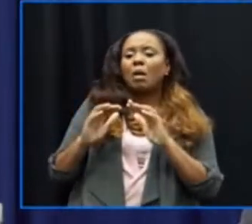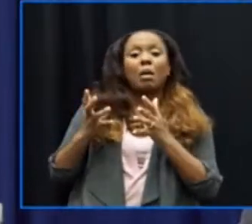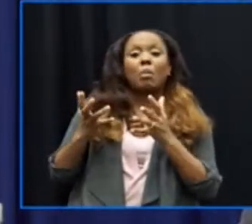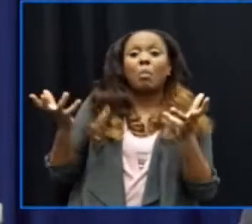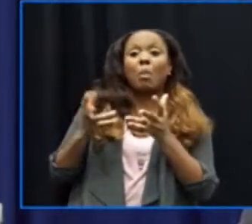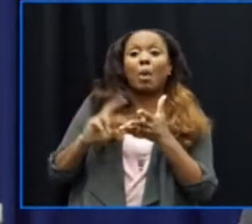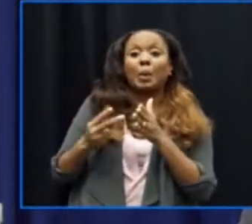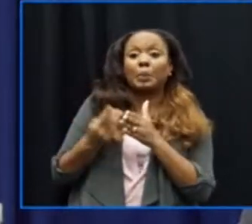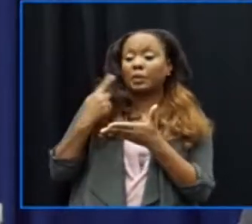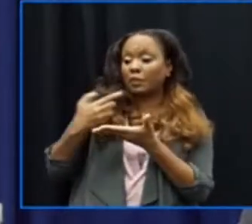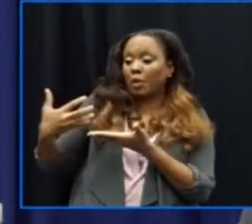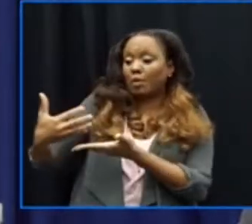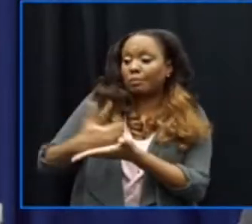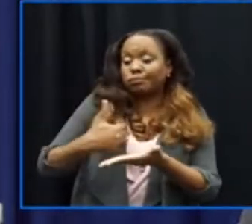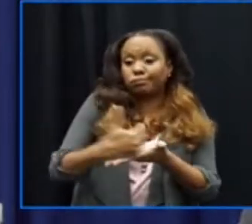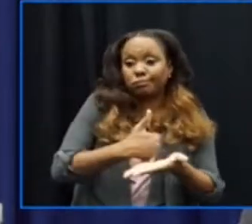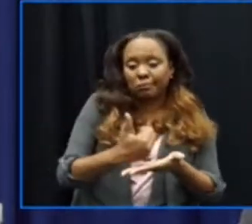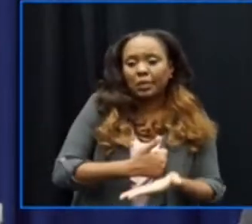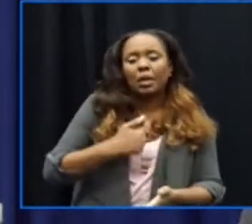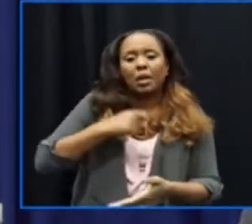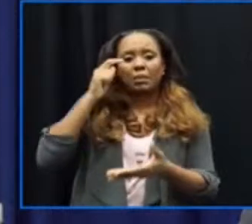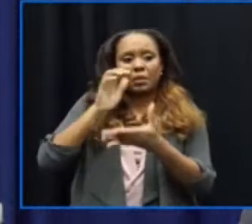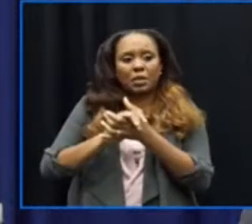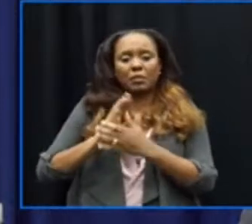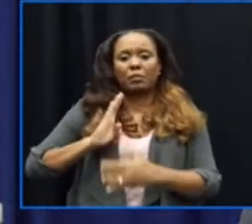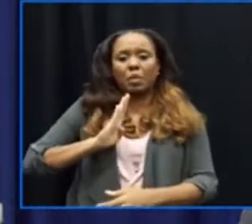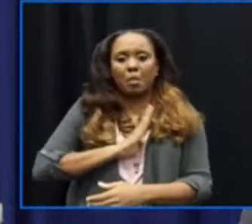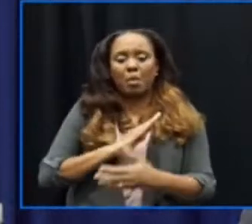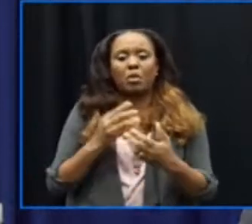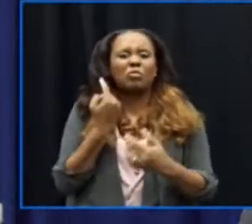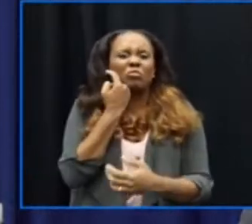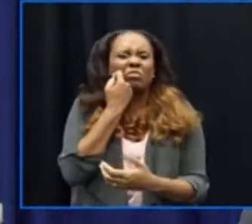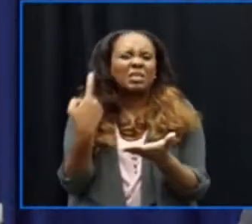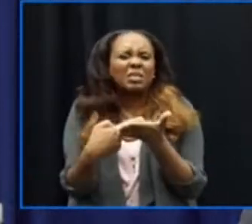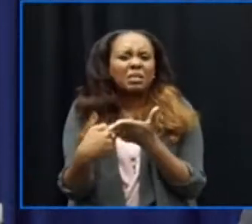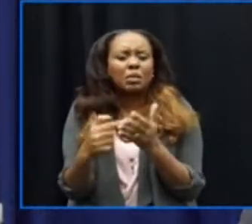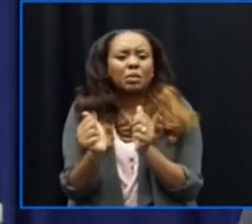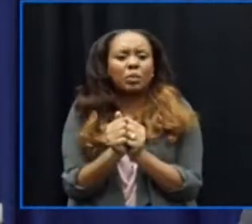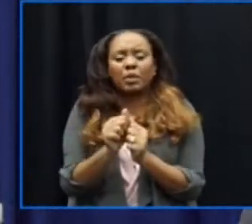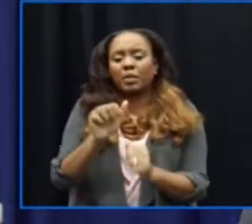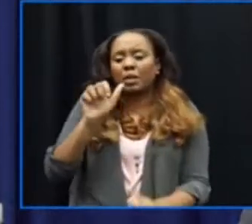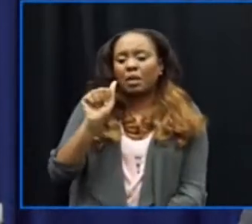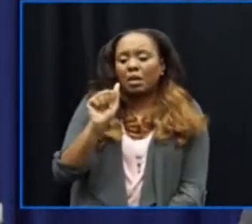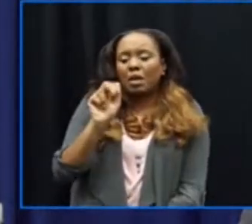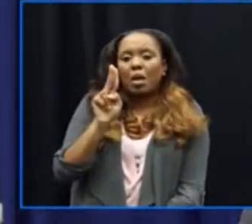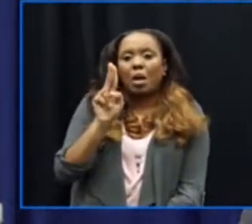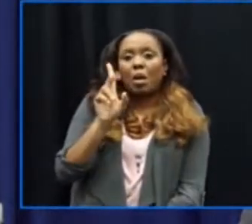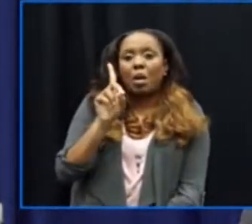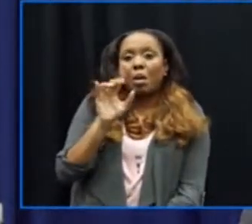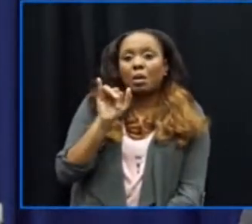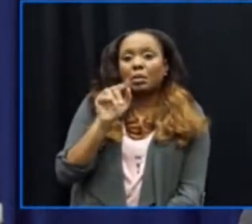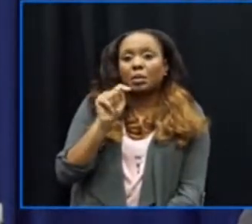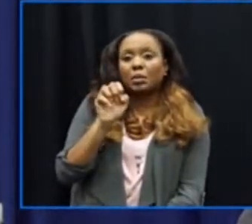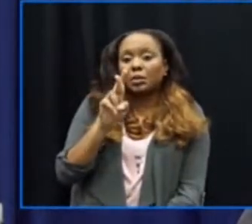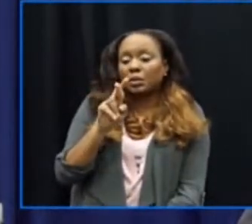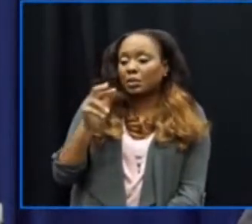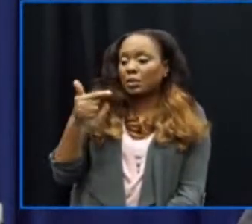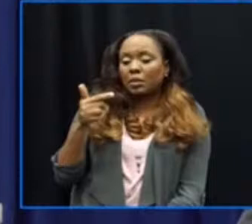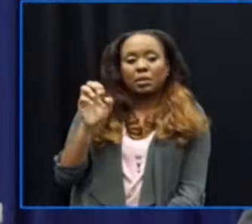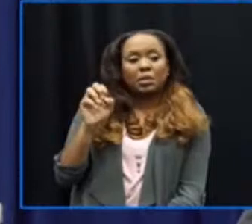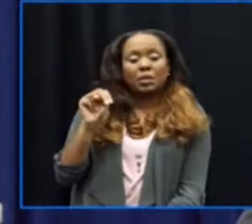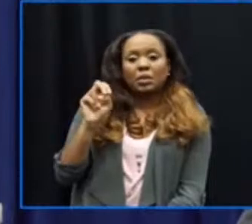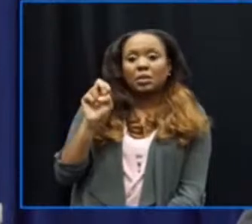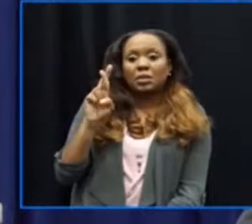the board, through its representative, have had discussions recently with the Auditor General, and I look forward to